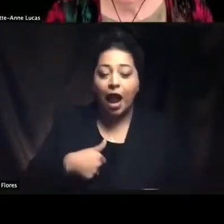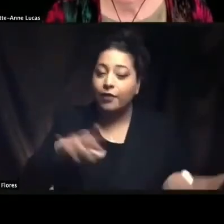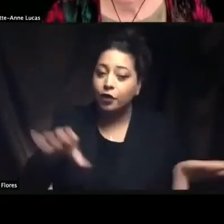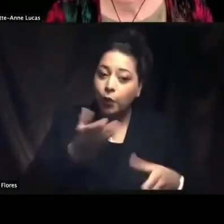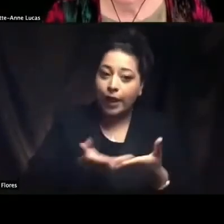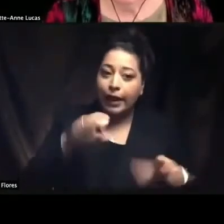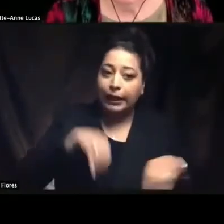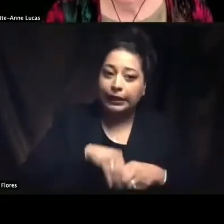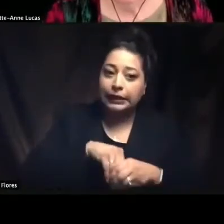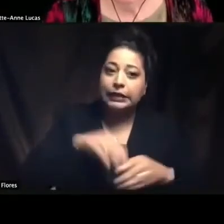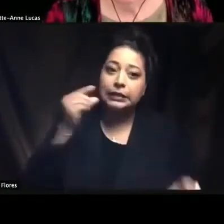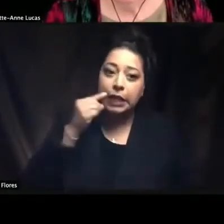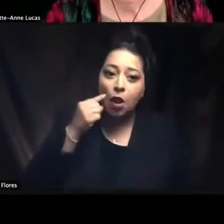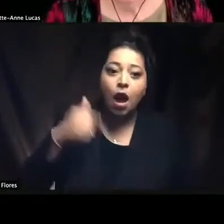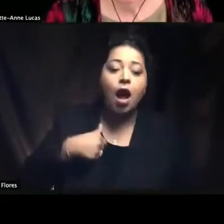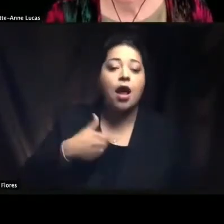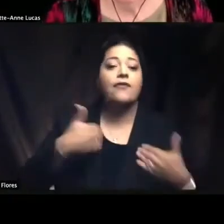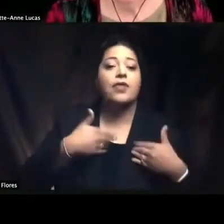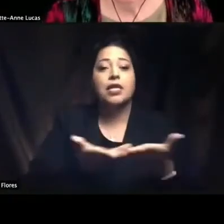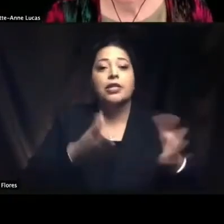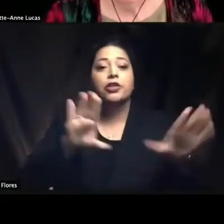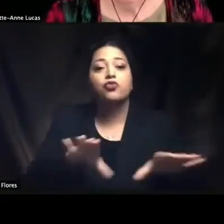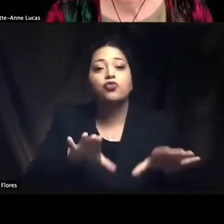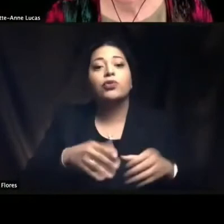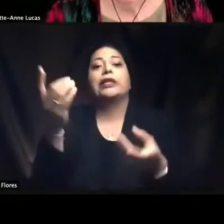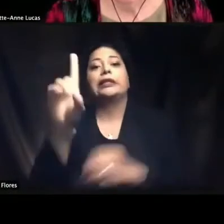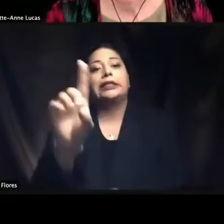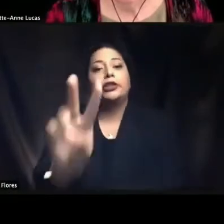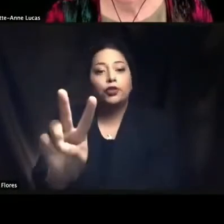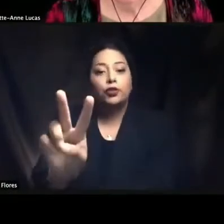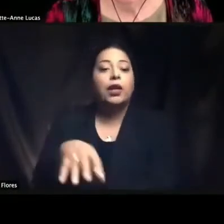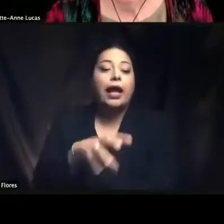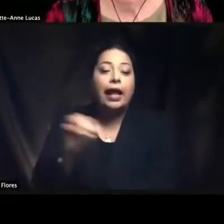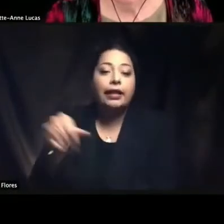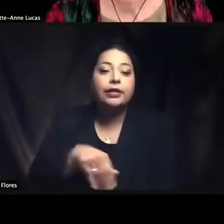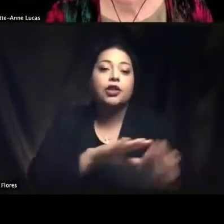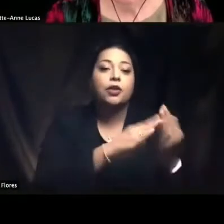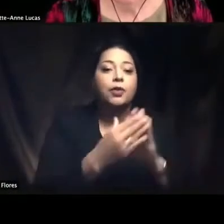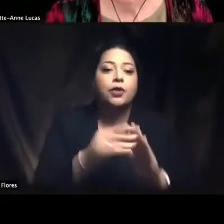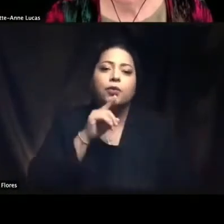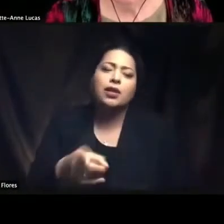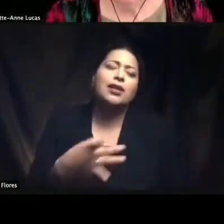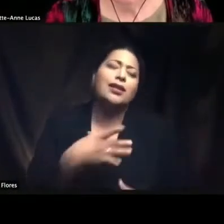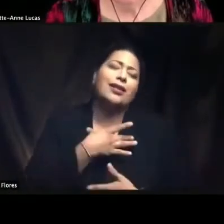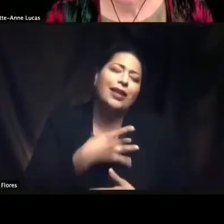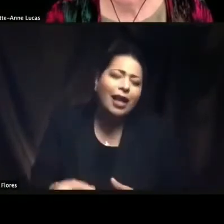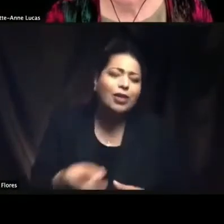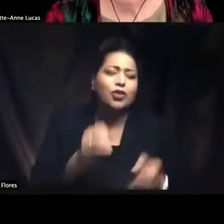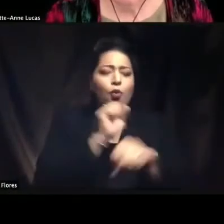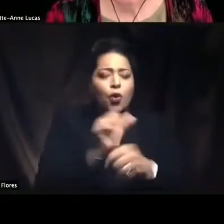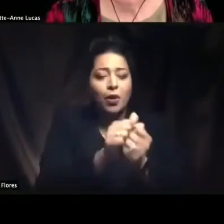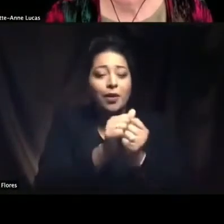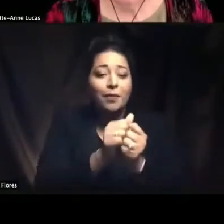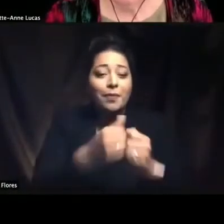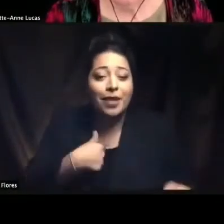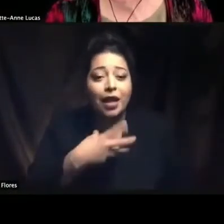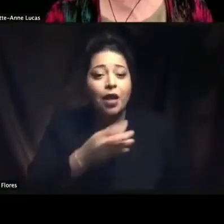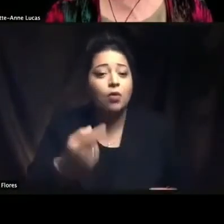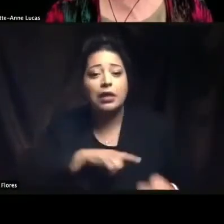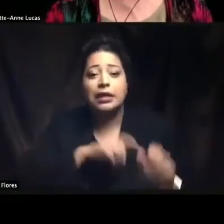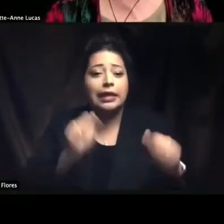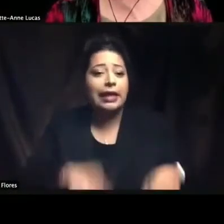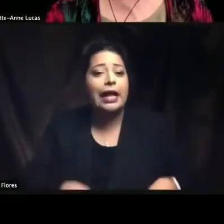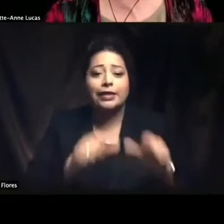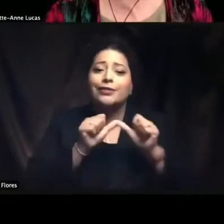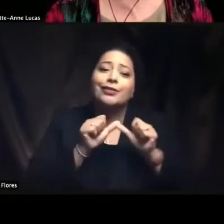this city. I've got things done in this district. The community loves to work with me, and we can continue to move things